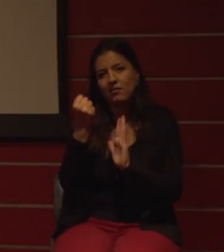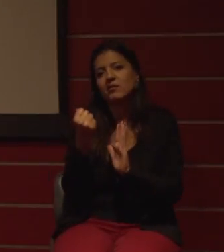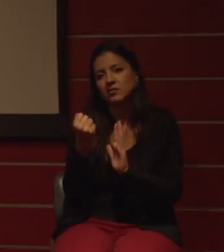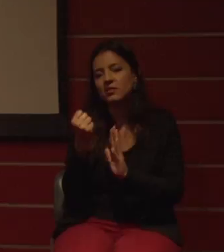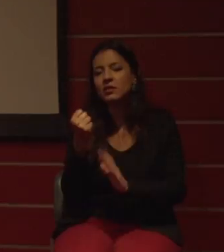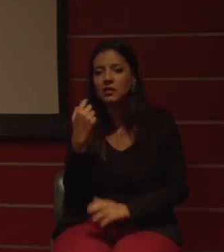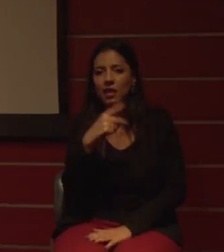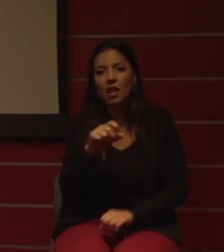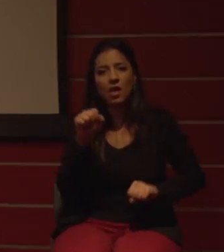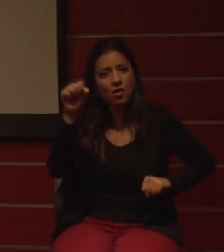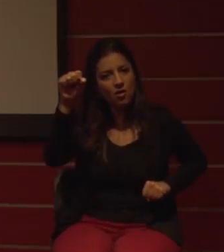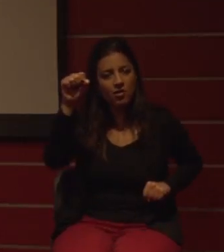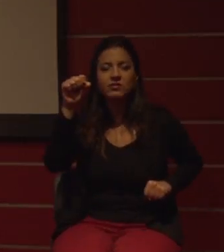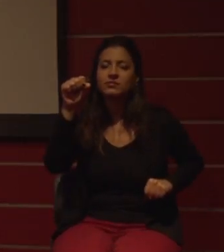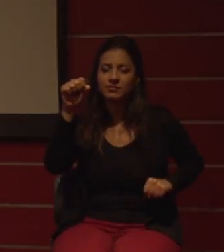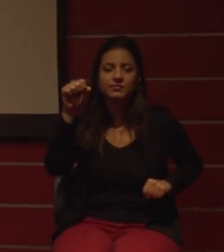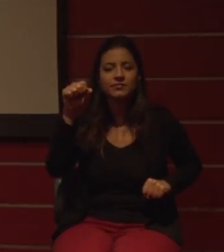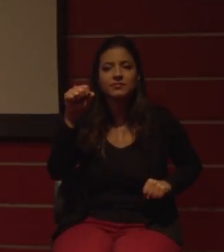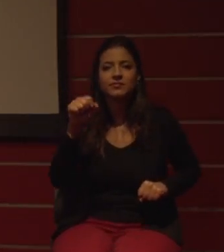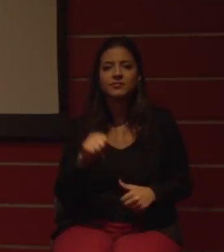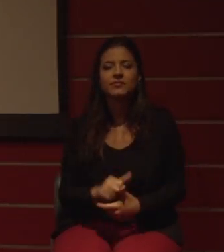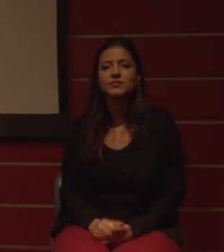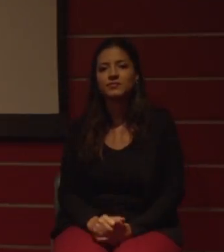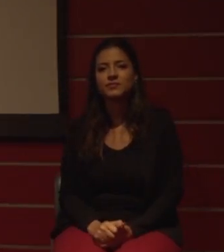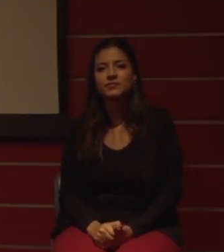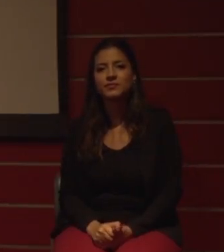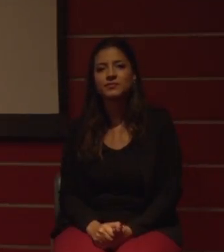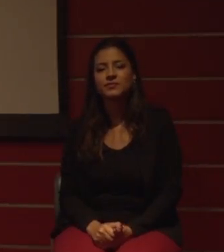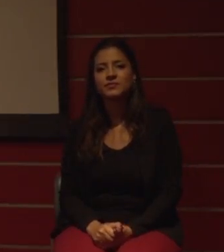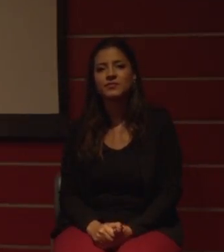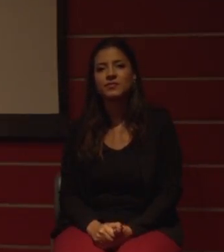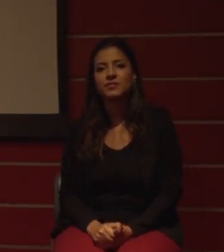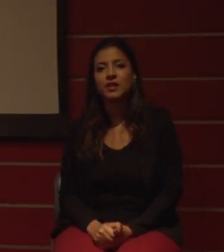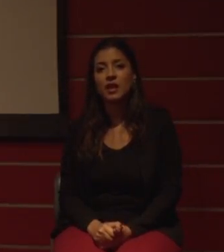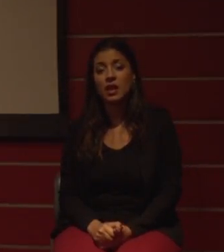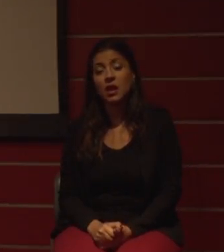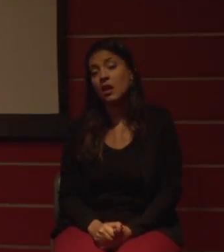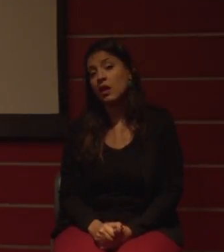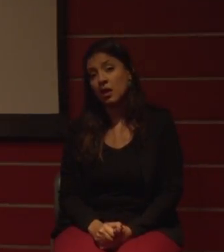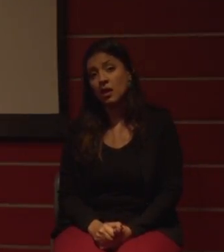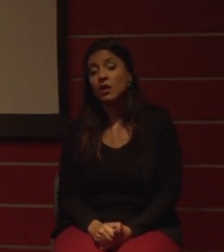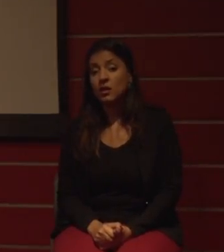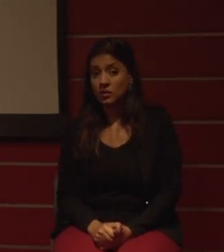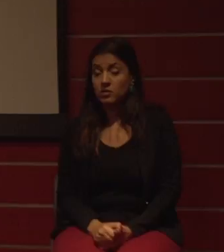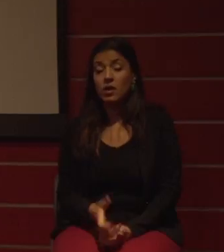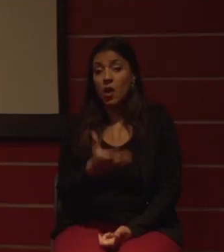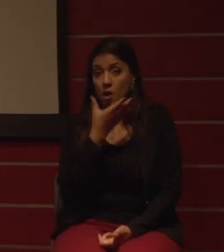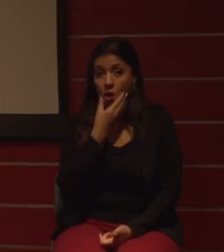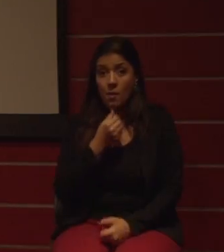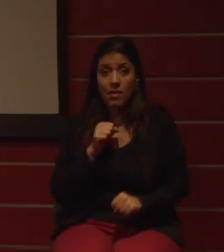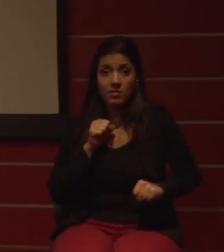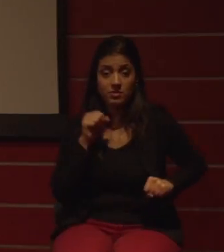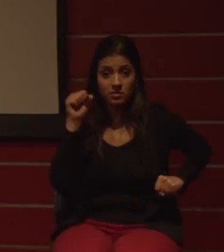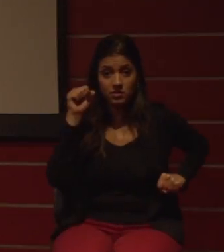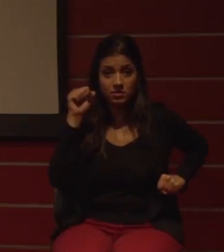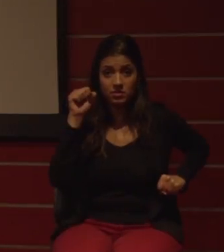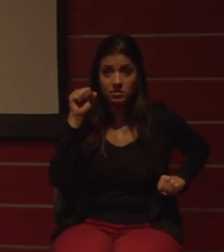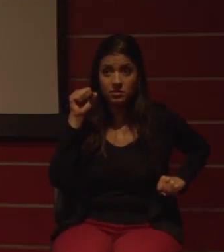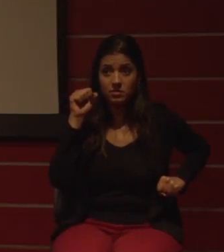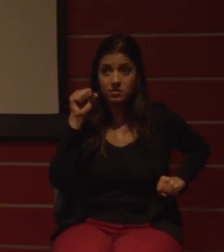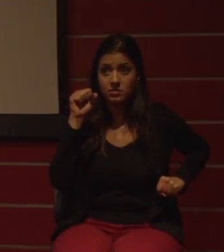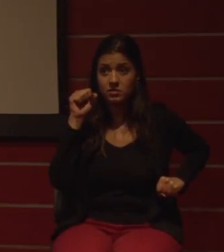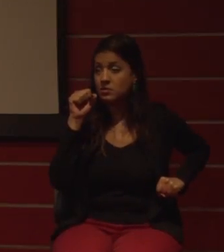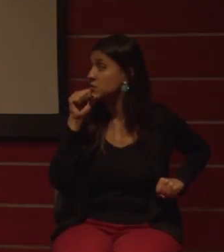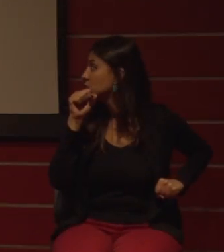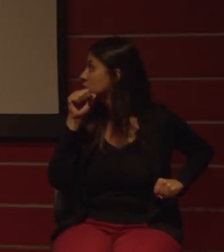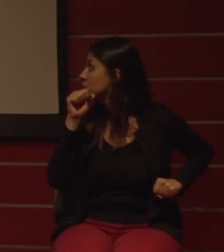e assim o que eu acho eh conta a vida desse desse superh herói né Que que